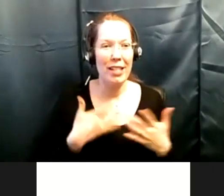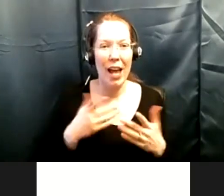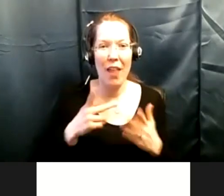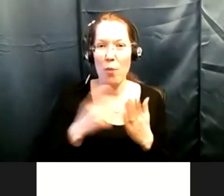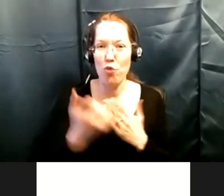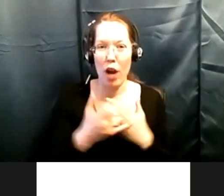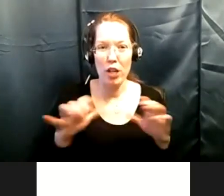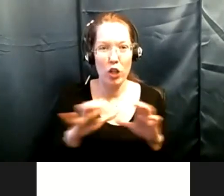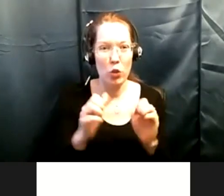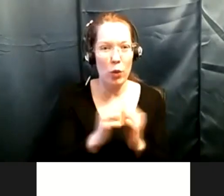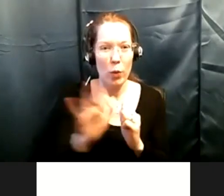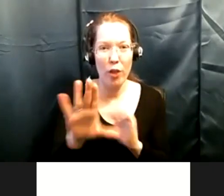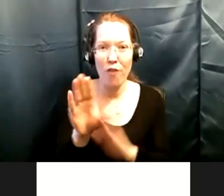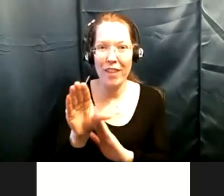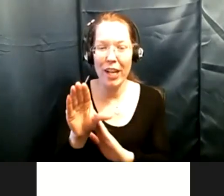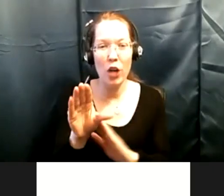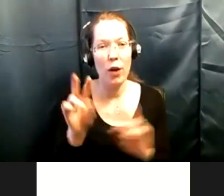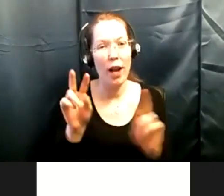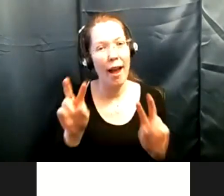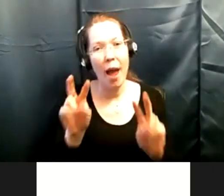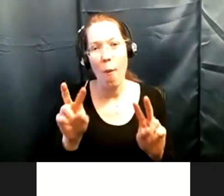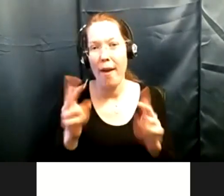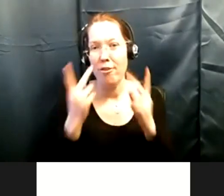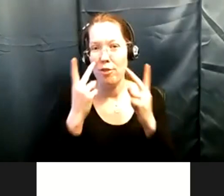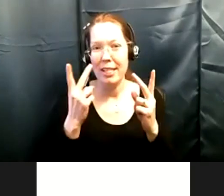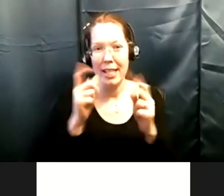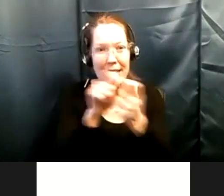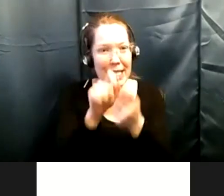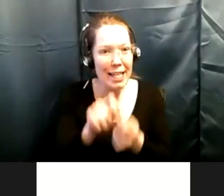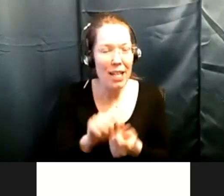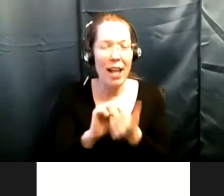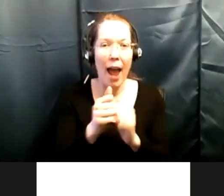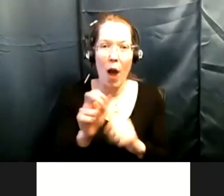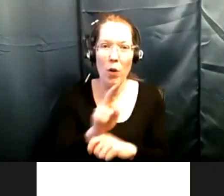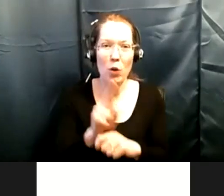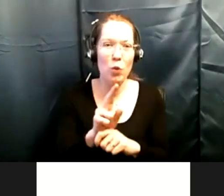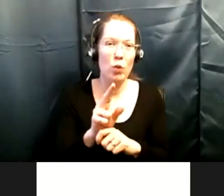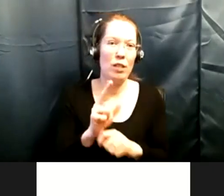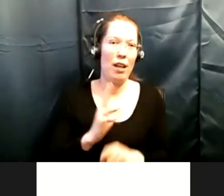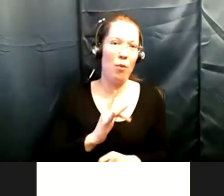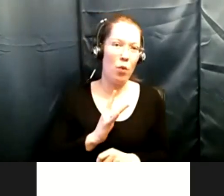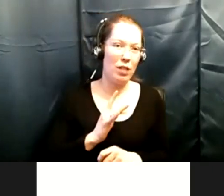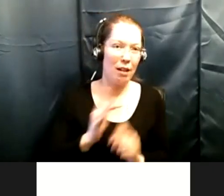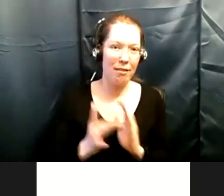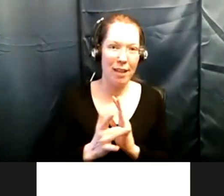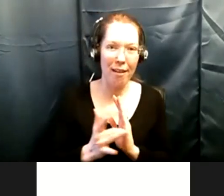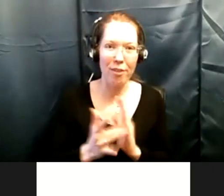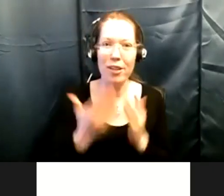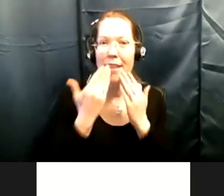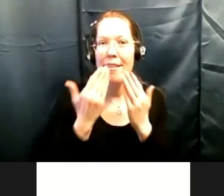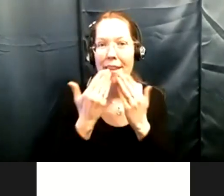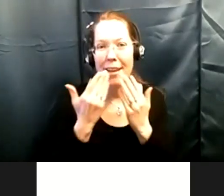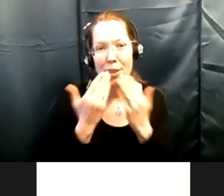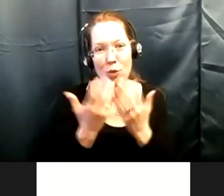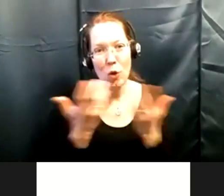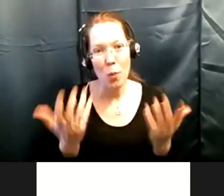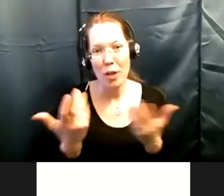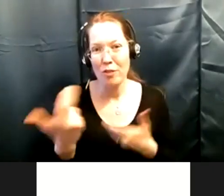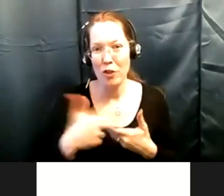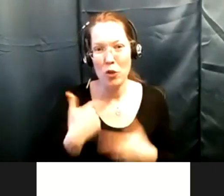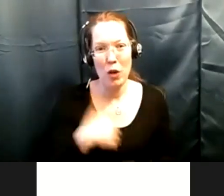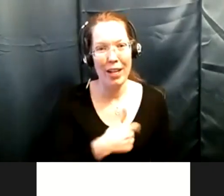doing with the video, and we can't wait to see more details about how you're using this great technology, William. Thanks again. Thanks for joining